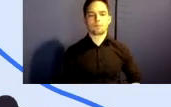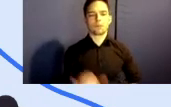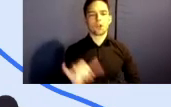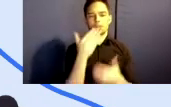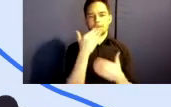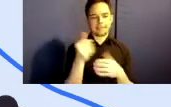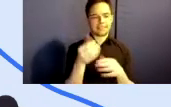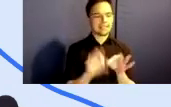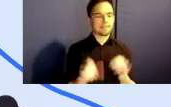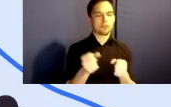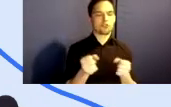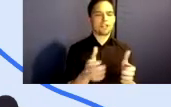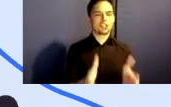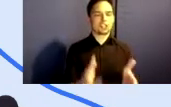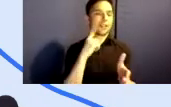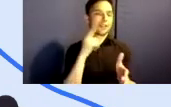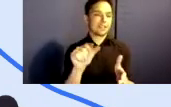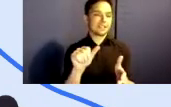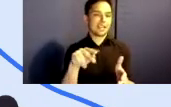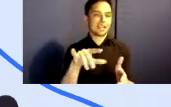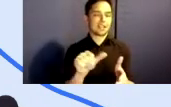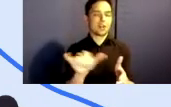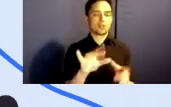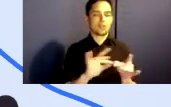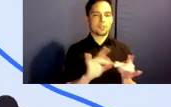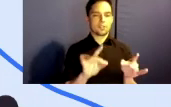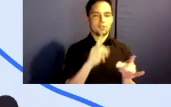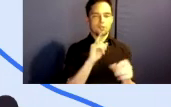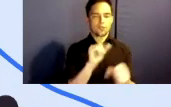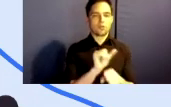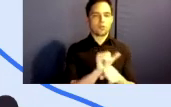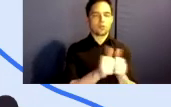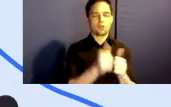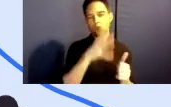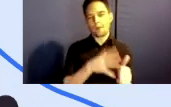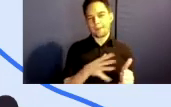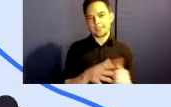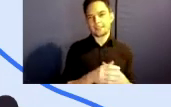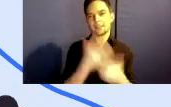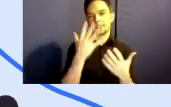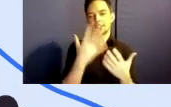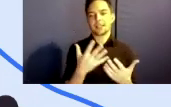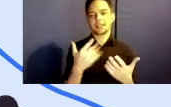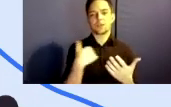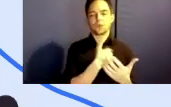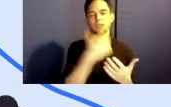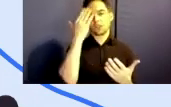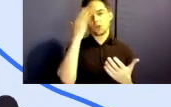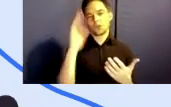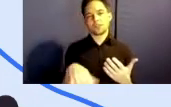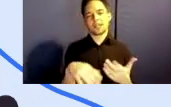strategy, I think Tanya also mentioned, is really working with women. sadly that we know that most